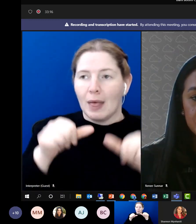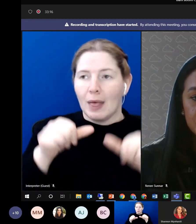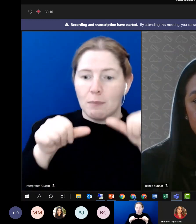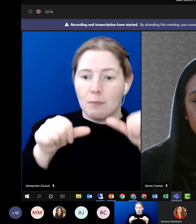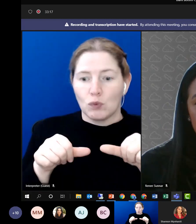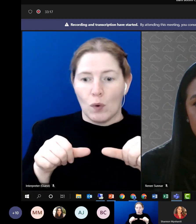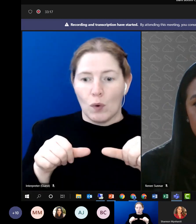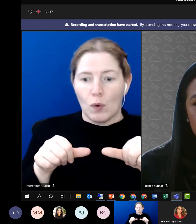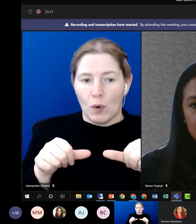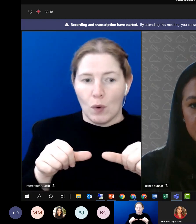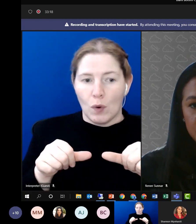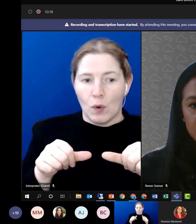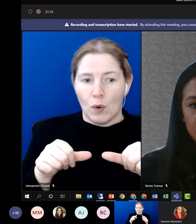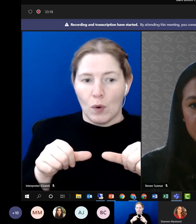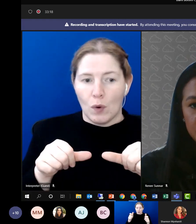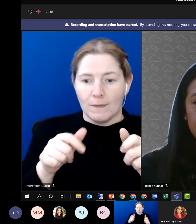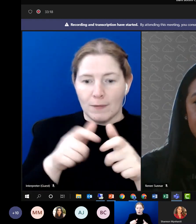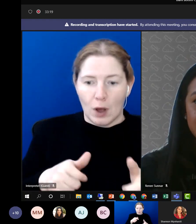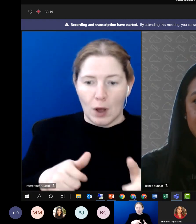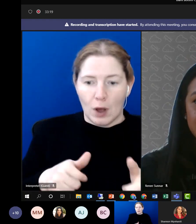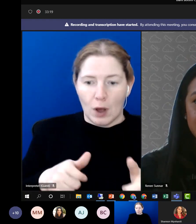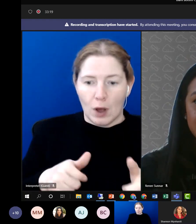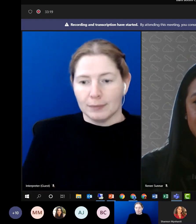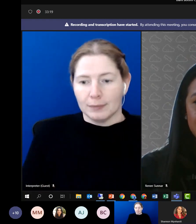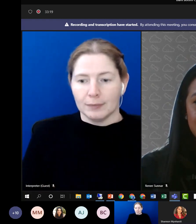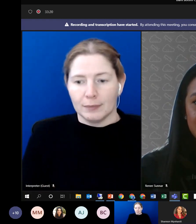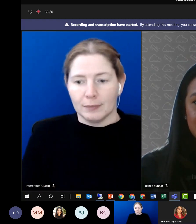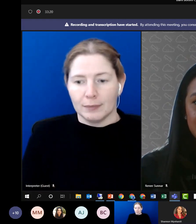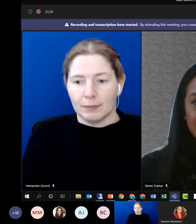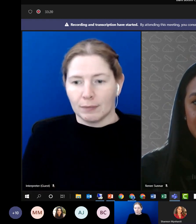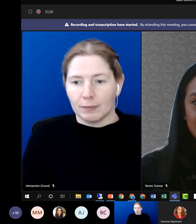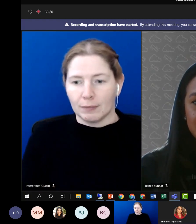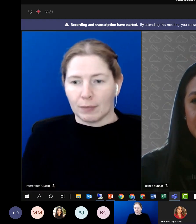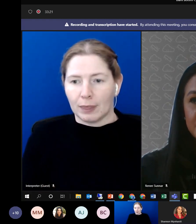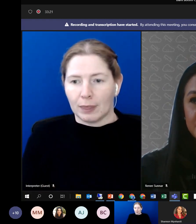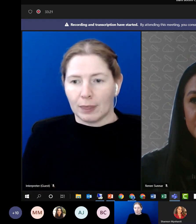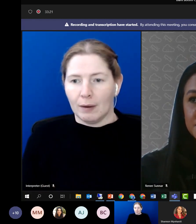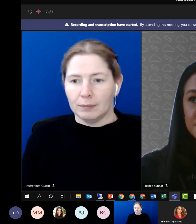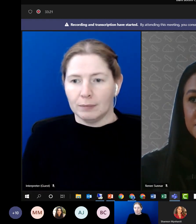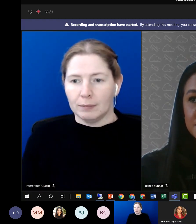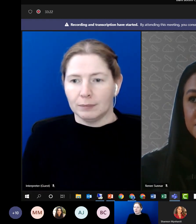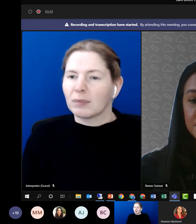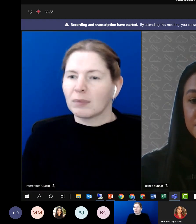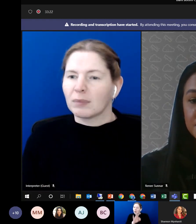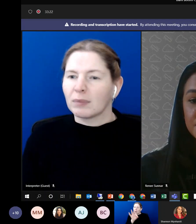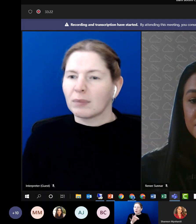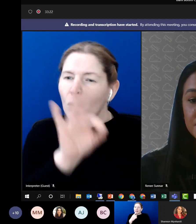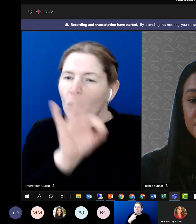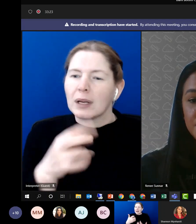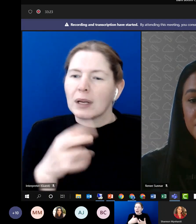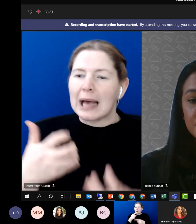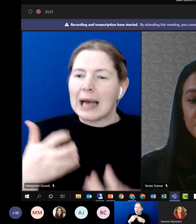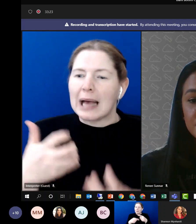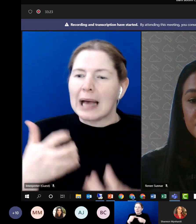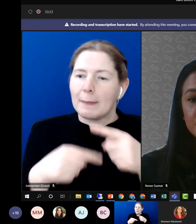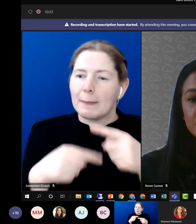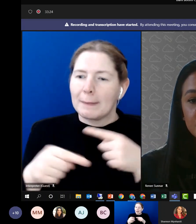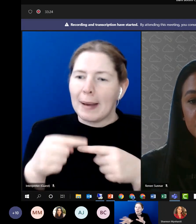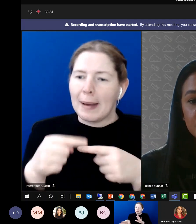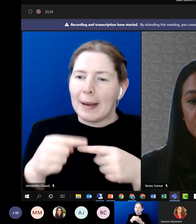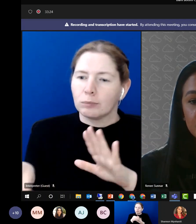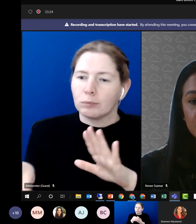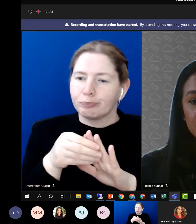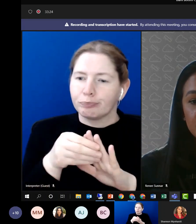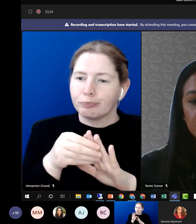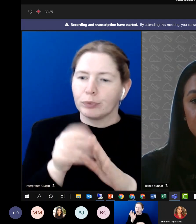approve documents. How does the mileage section capture the location? It